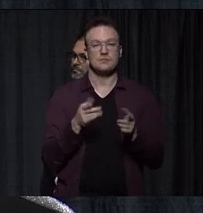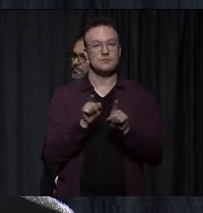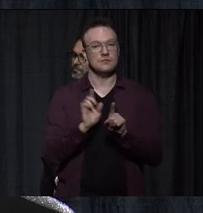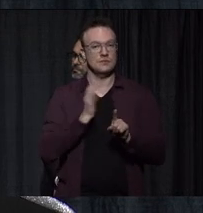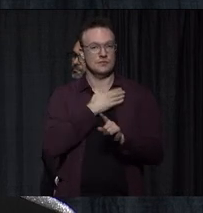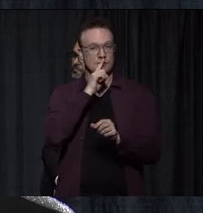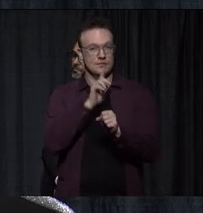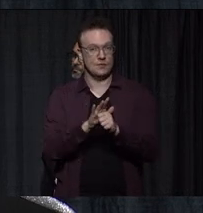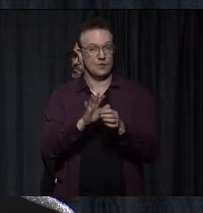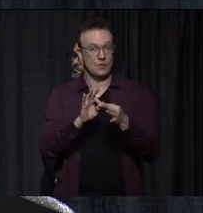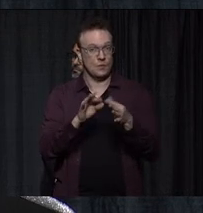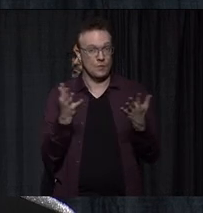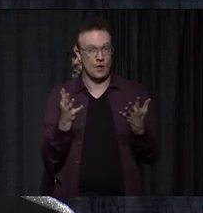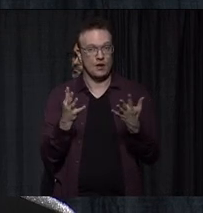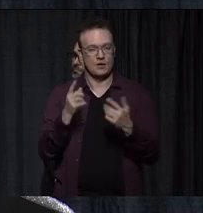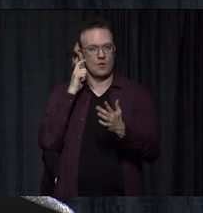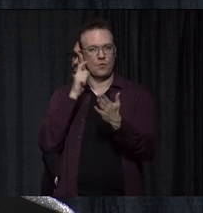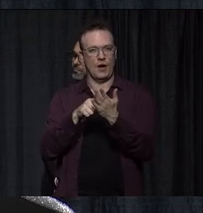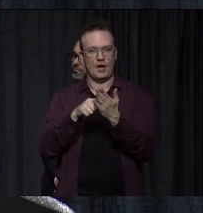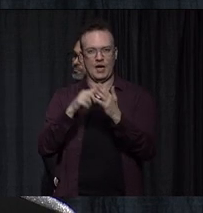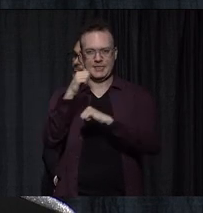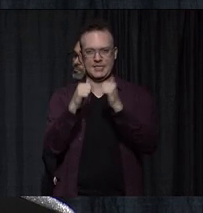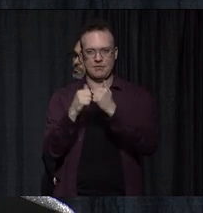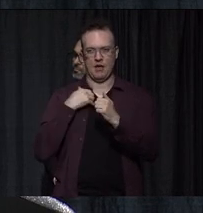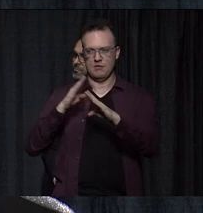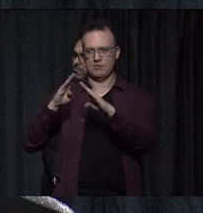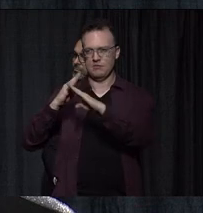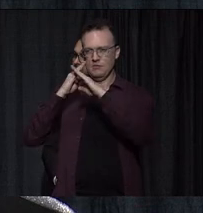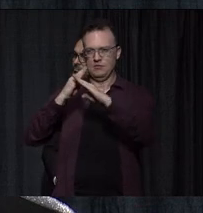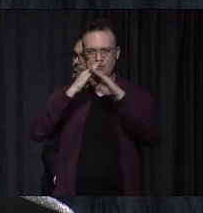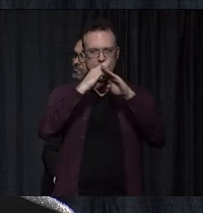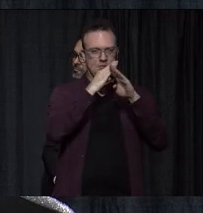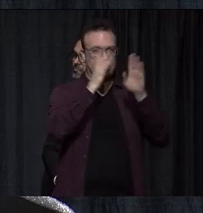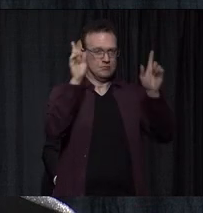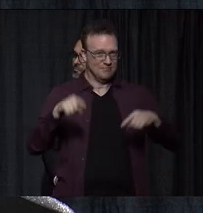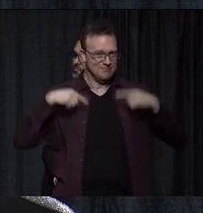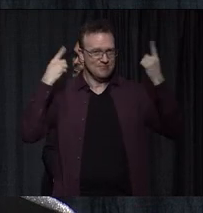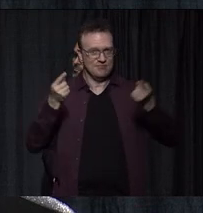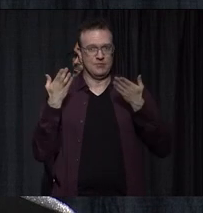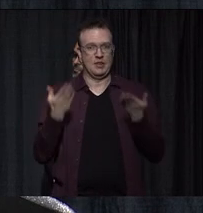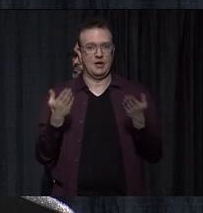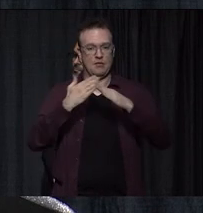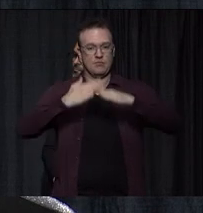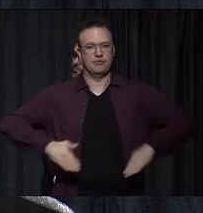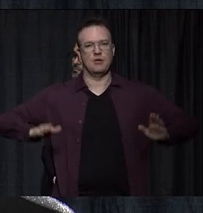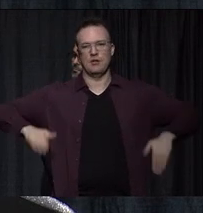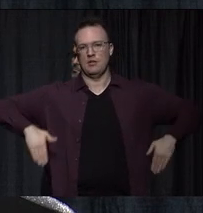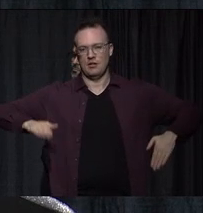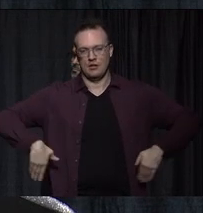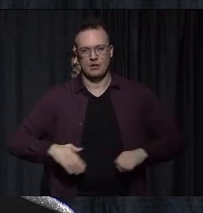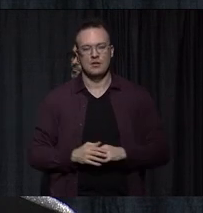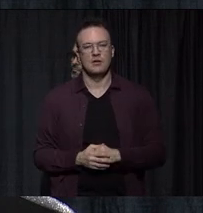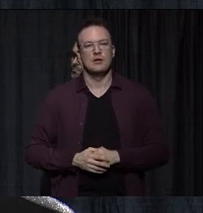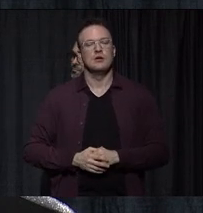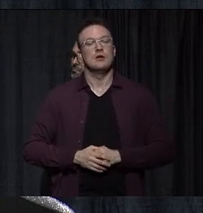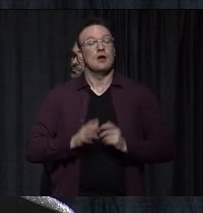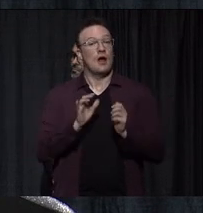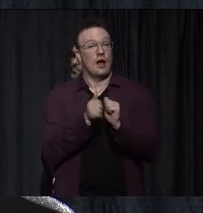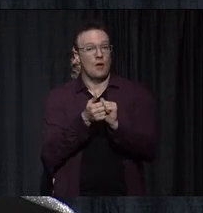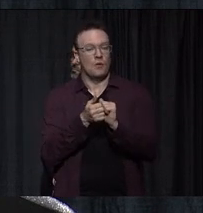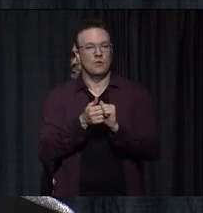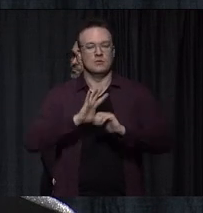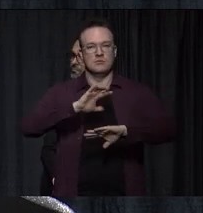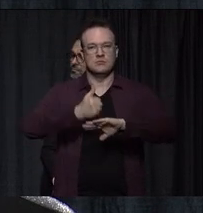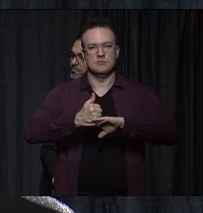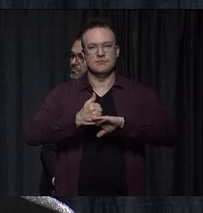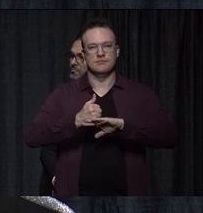commitment was to address systemic barriers, some of which have been incredibly long-standing. And to do so, we tried to create some